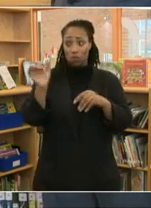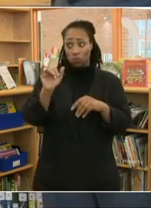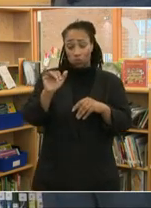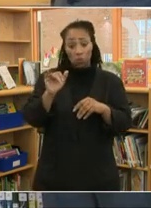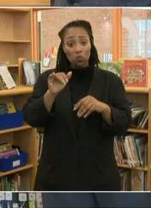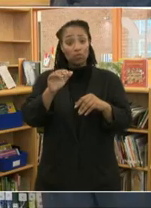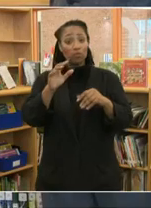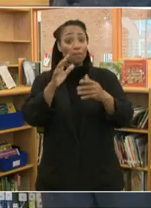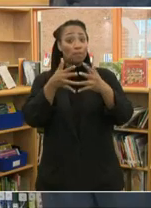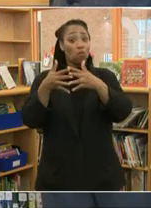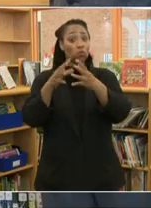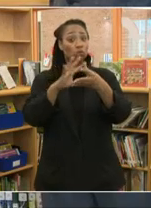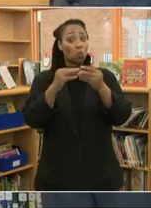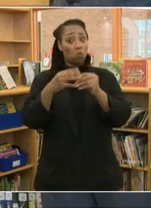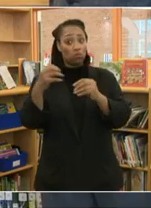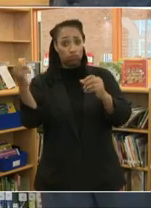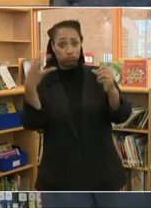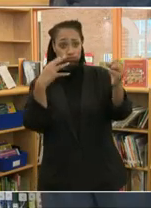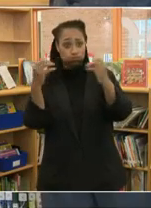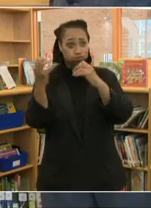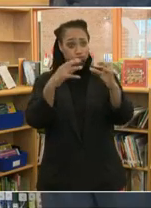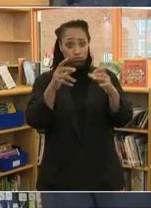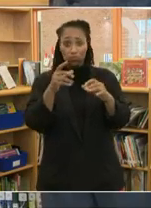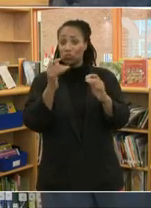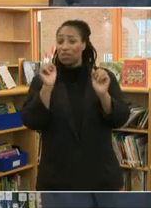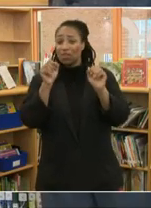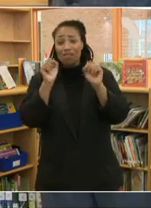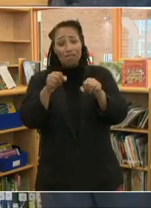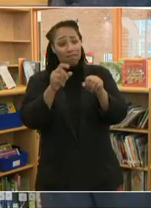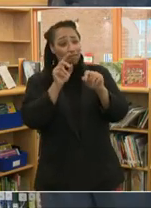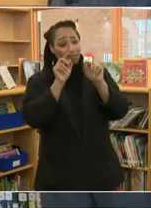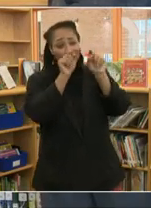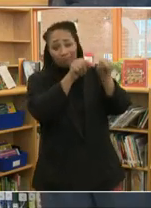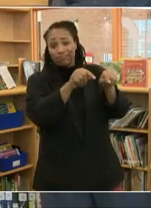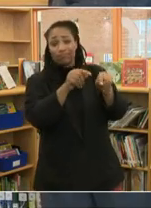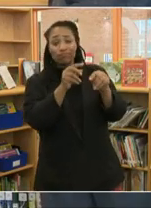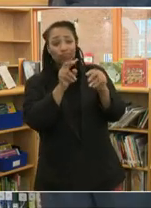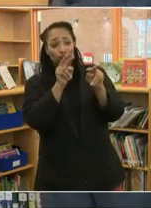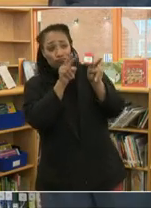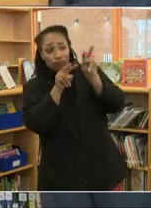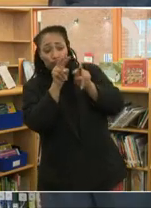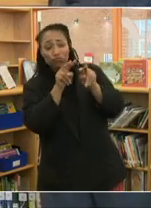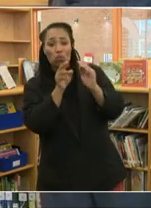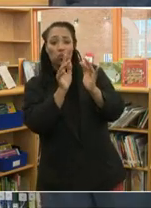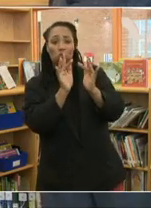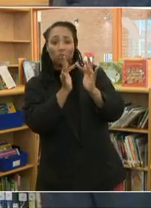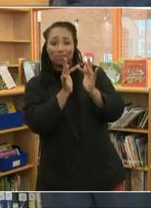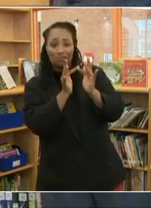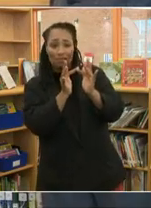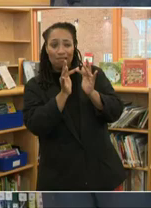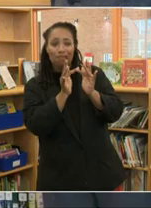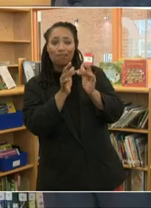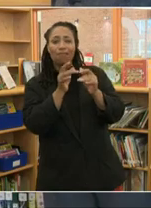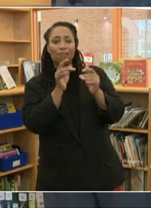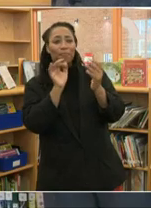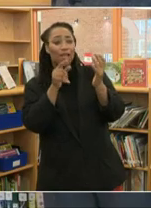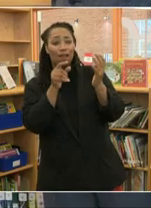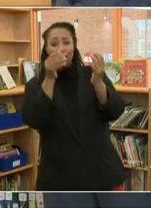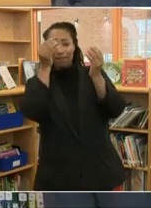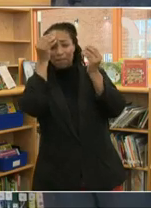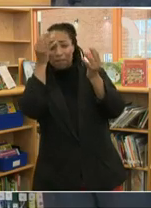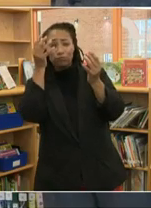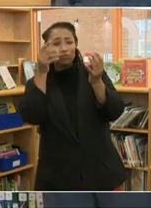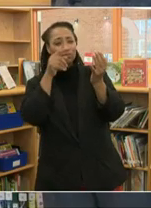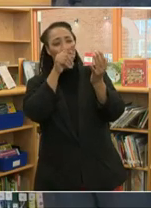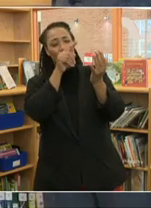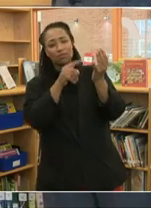people to go online right now to our website and nominate whose story you think should be preserved in perpetuity at the Library of Congress. And then